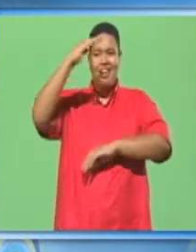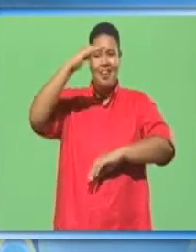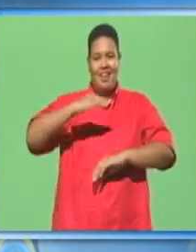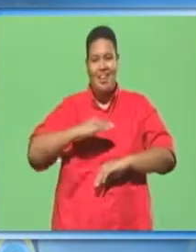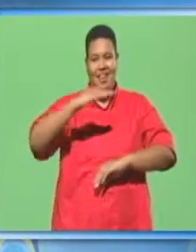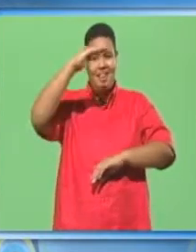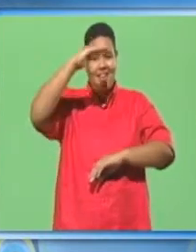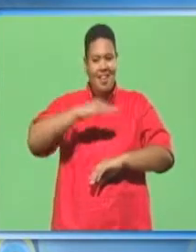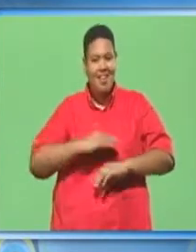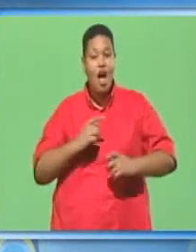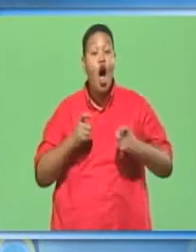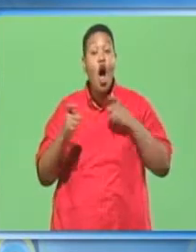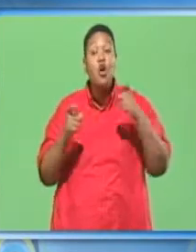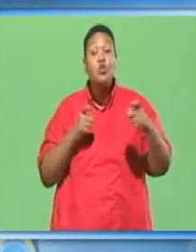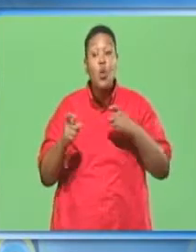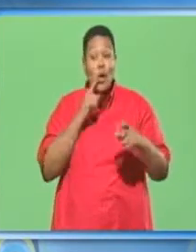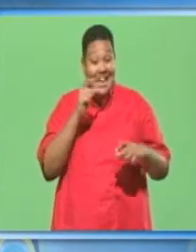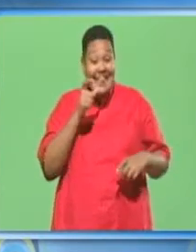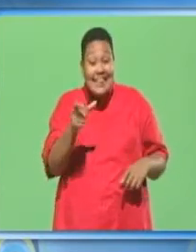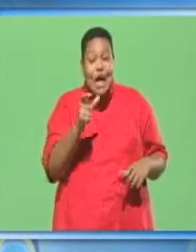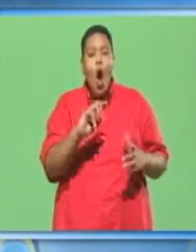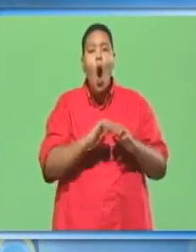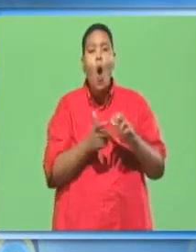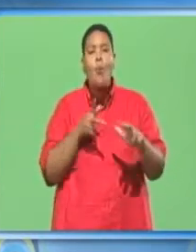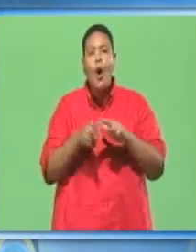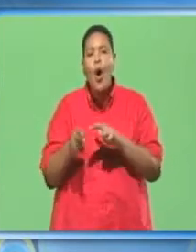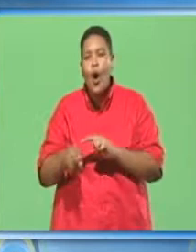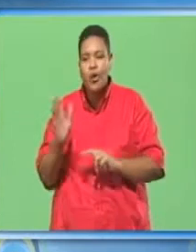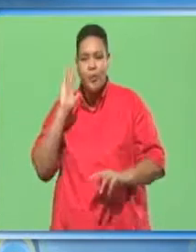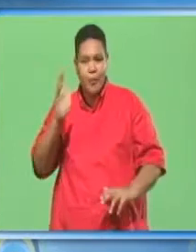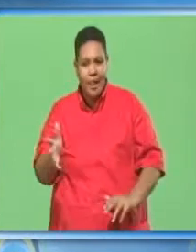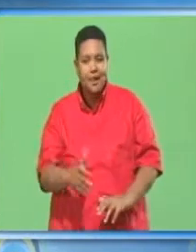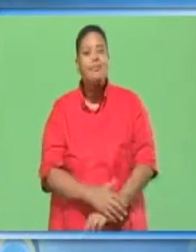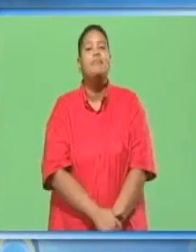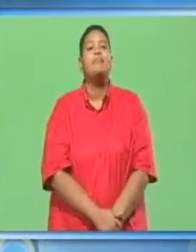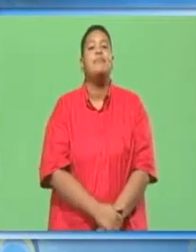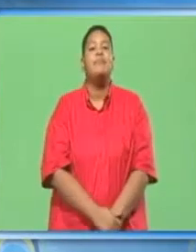controlling the thickness to which the timber will be planed.